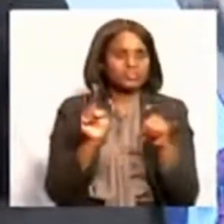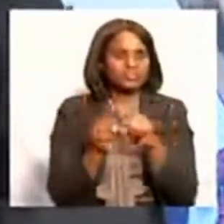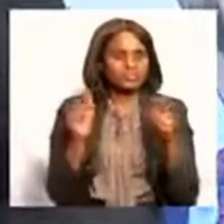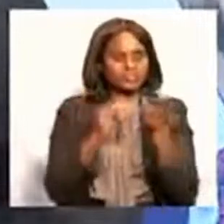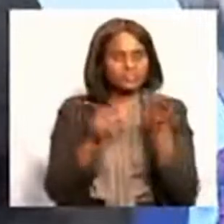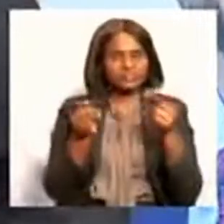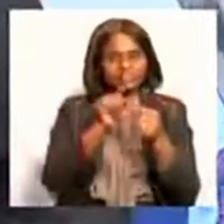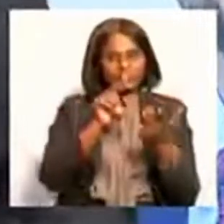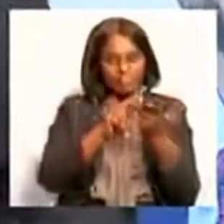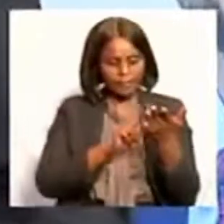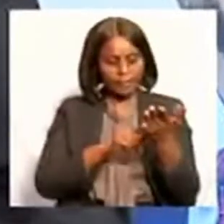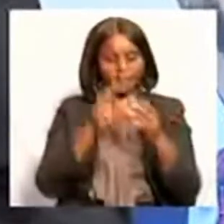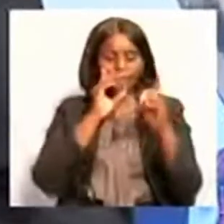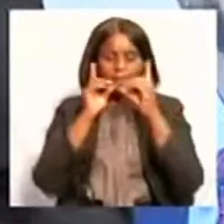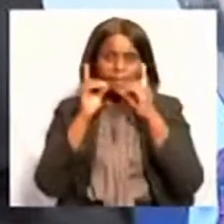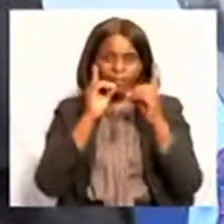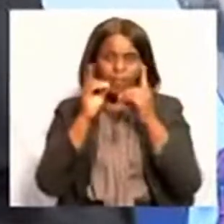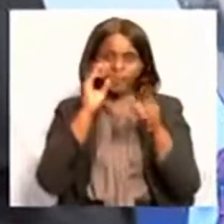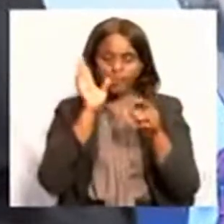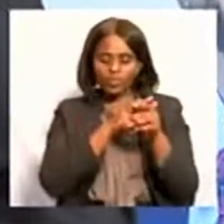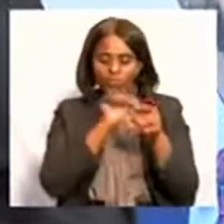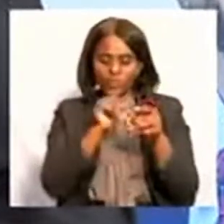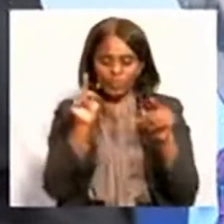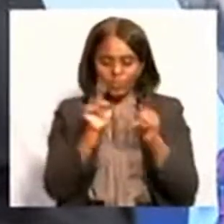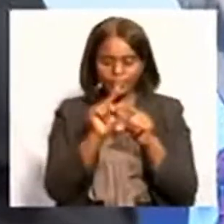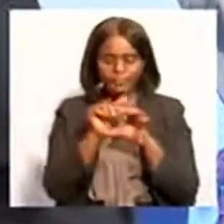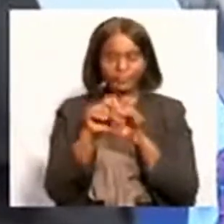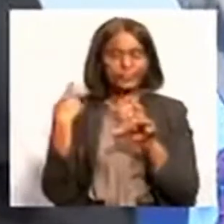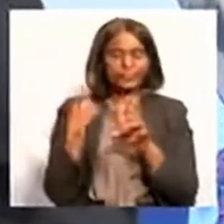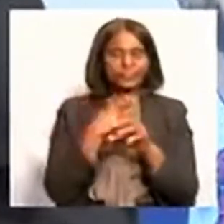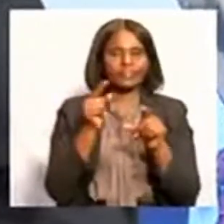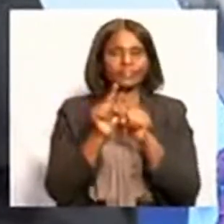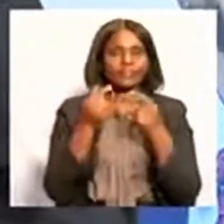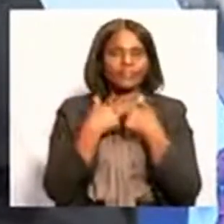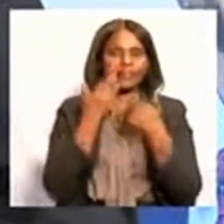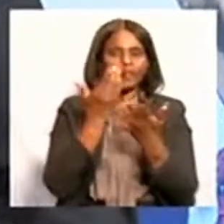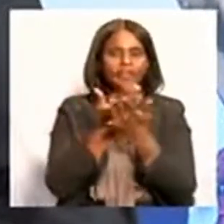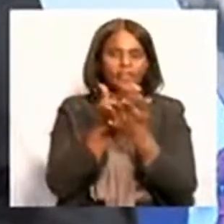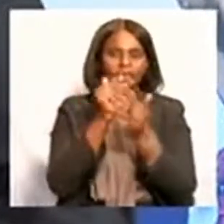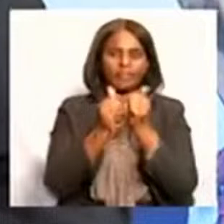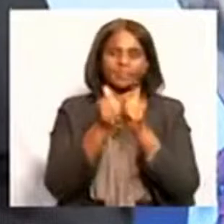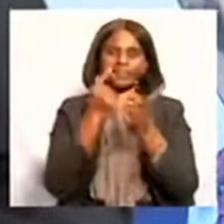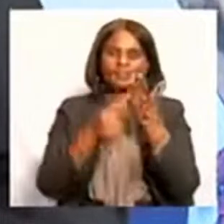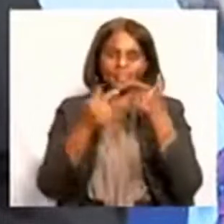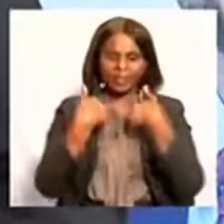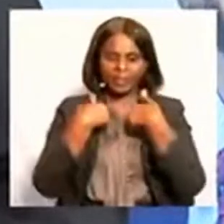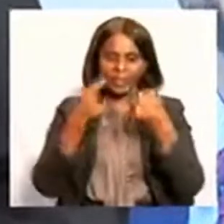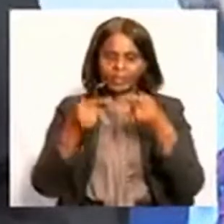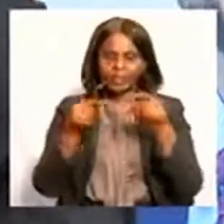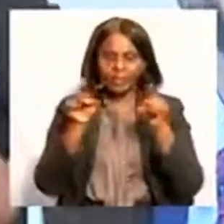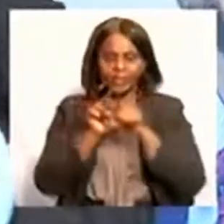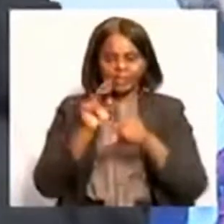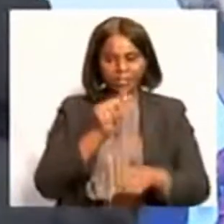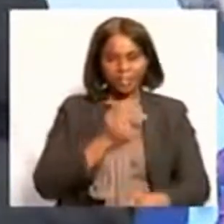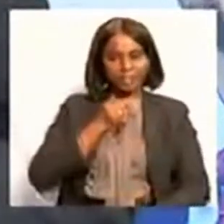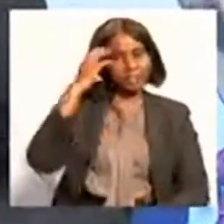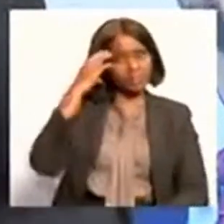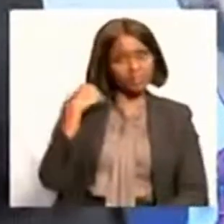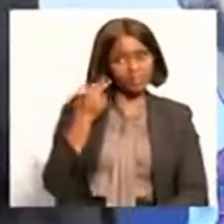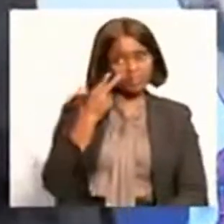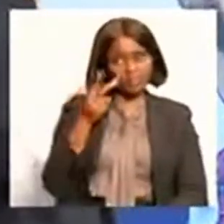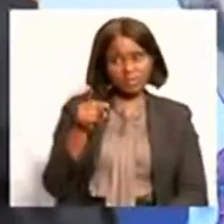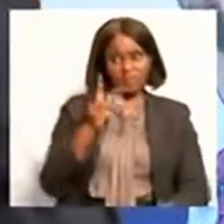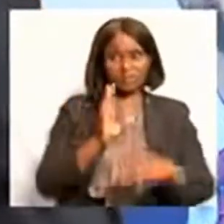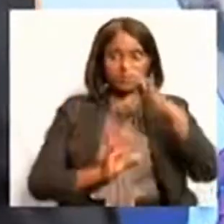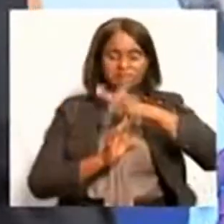when that report is deliberated at Parliament, there are also recommendations that are being done. So as an office looking at our